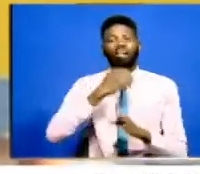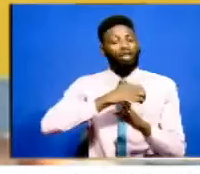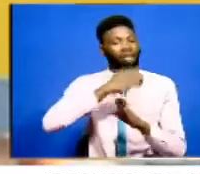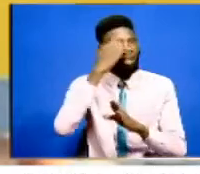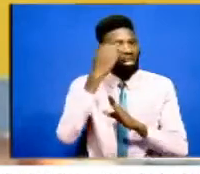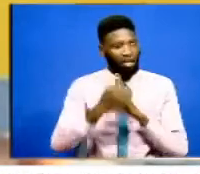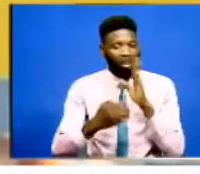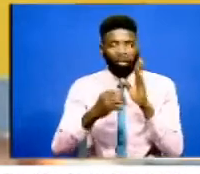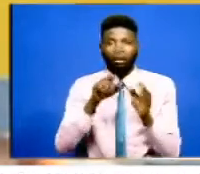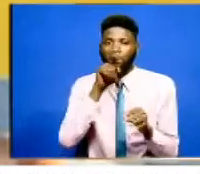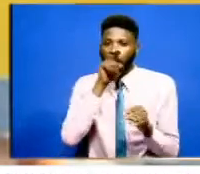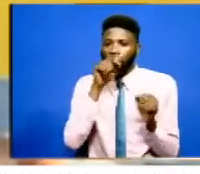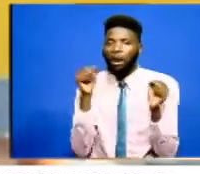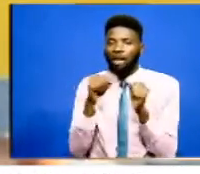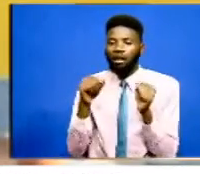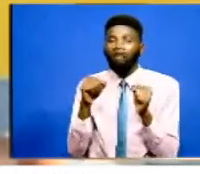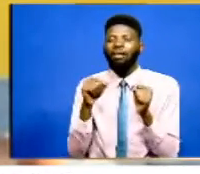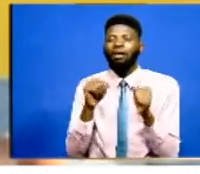Council.